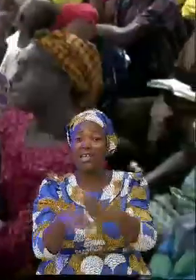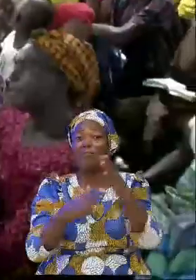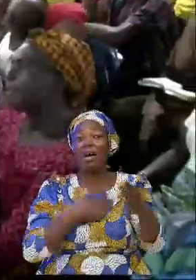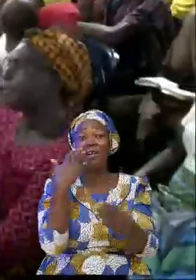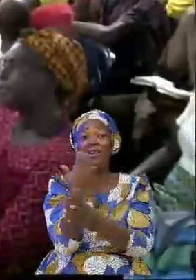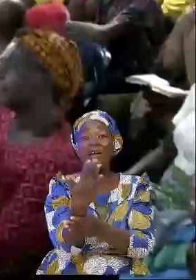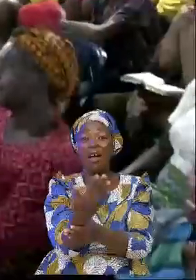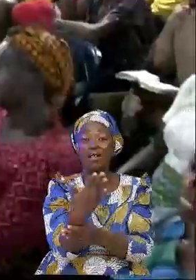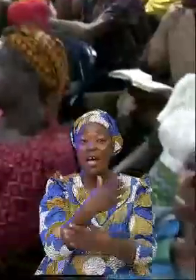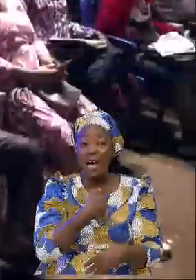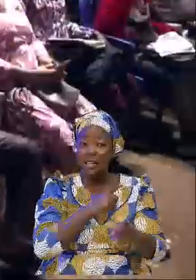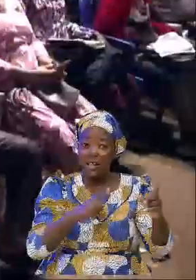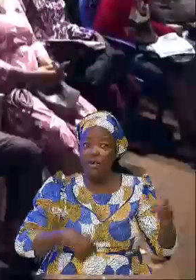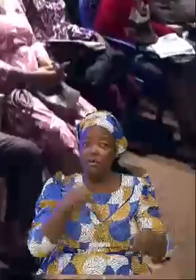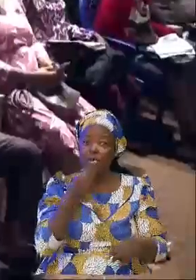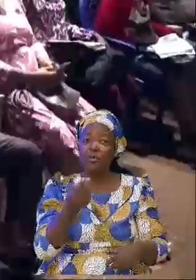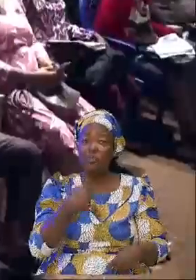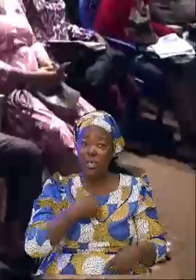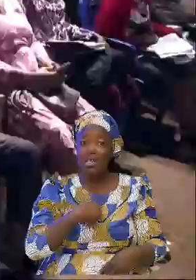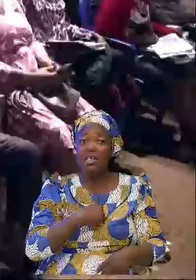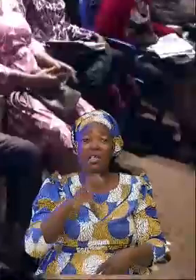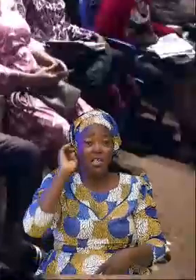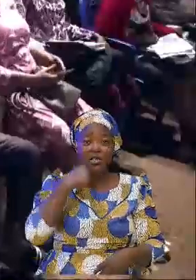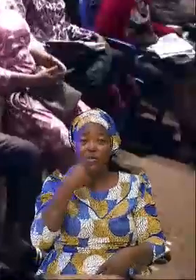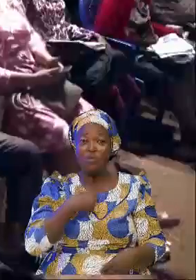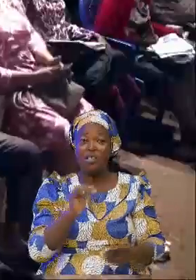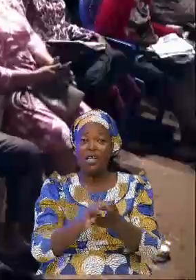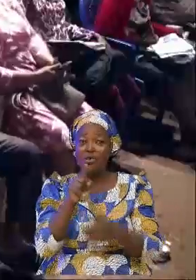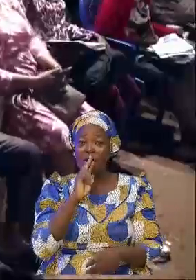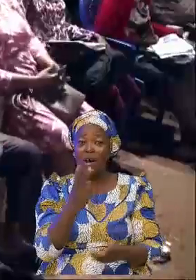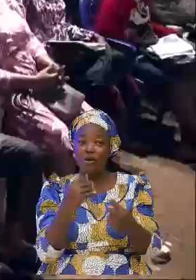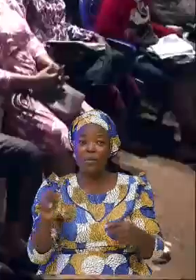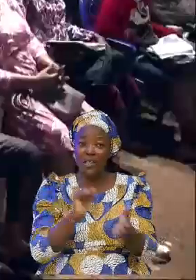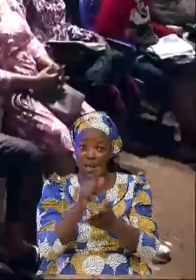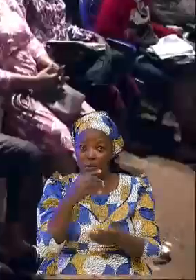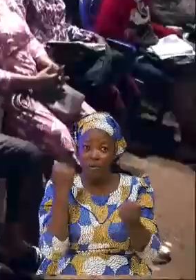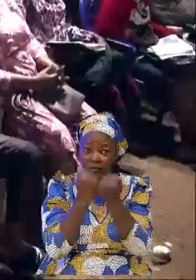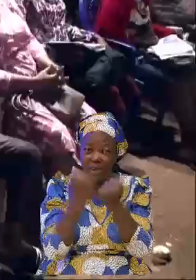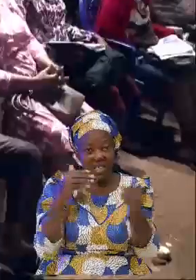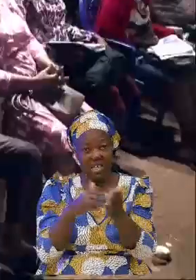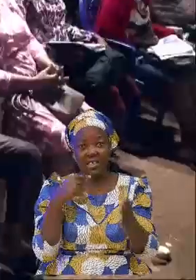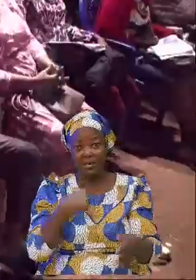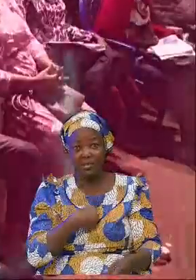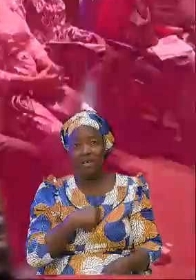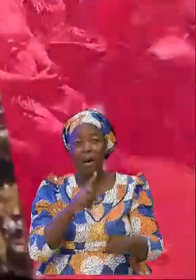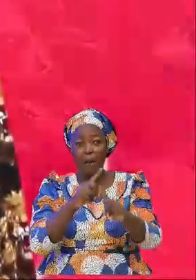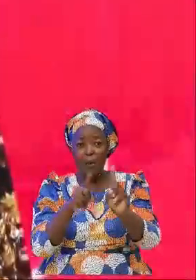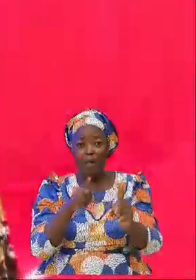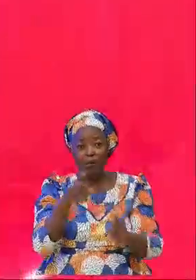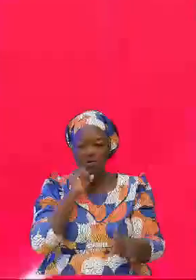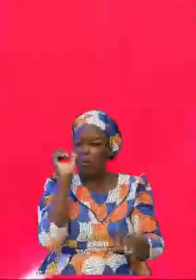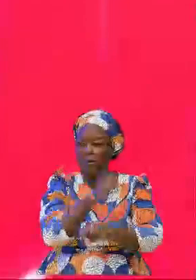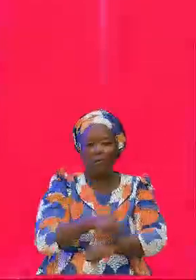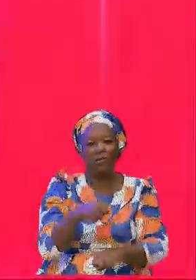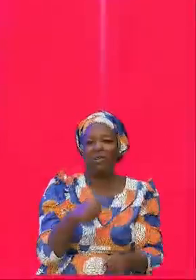And I hold the authority in my hand. And the Lord told me, he told me you were coming. That you